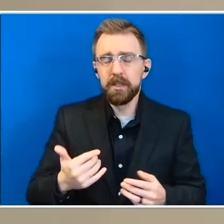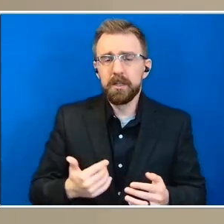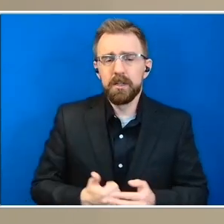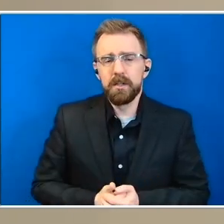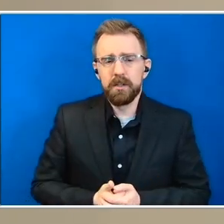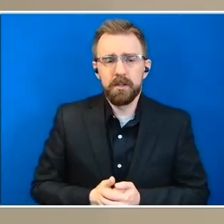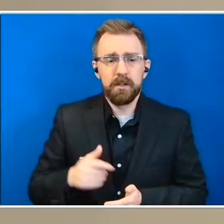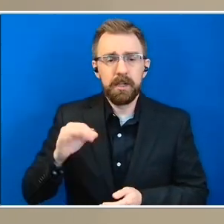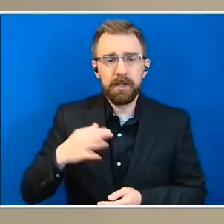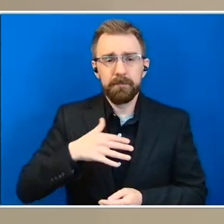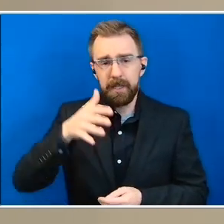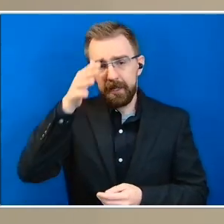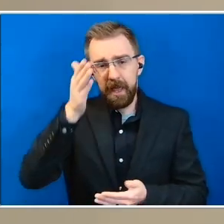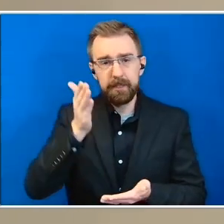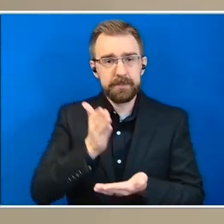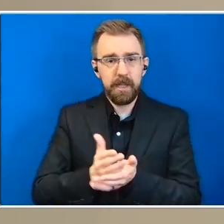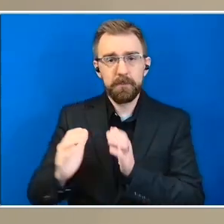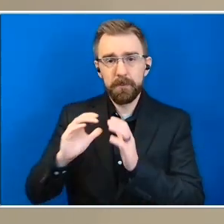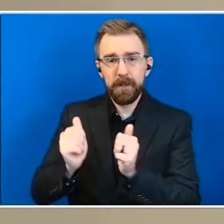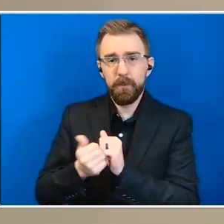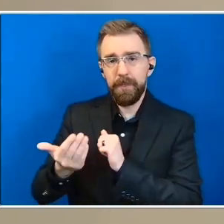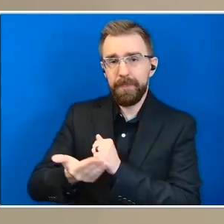dad stopped communicating with them,